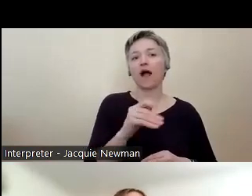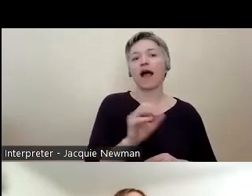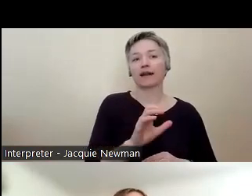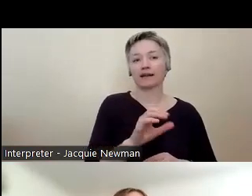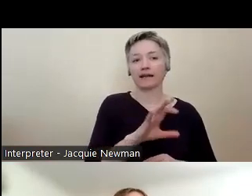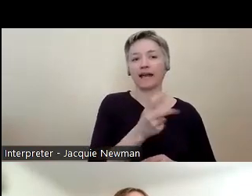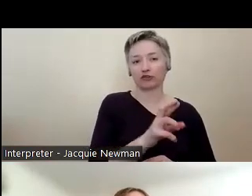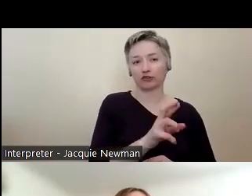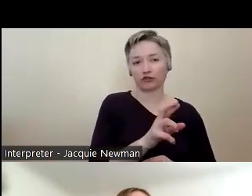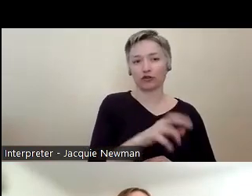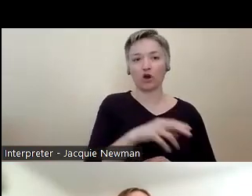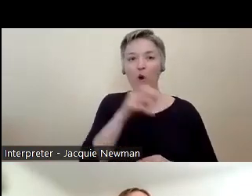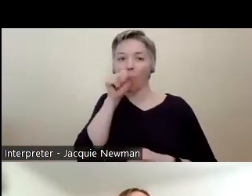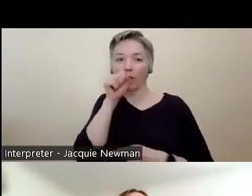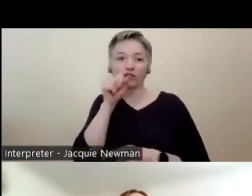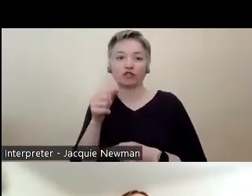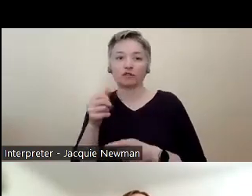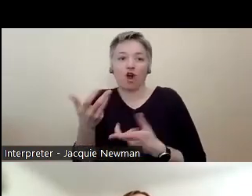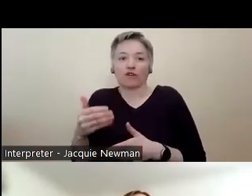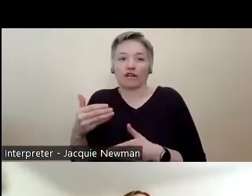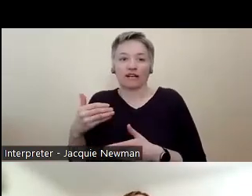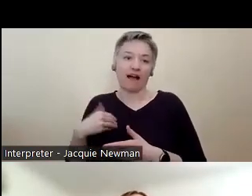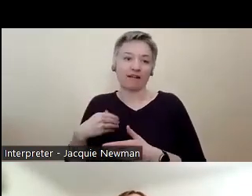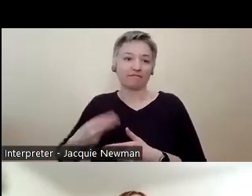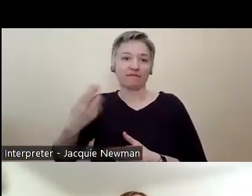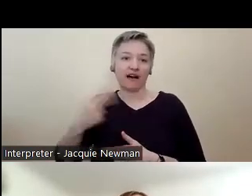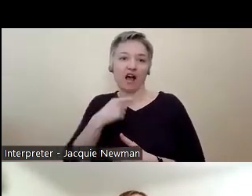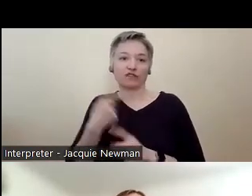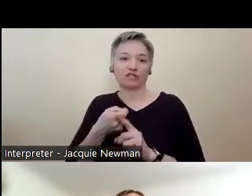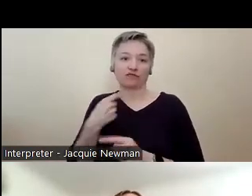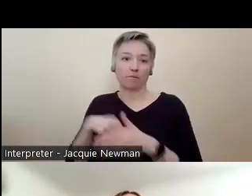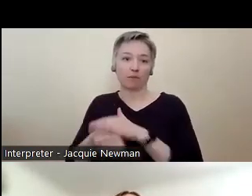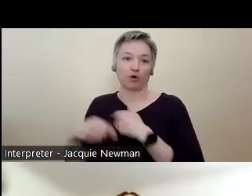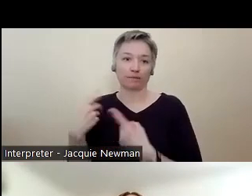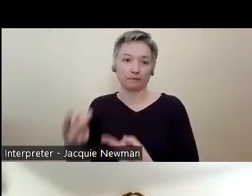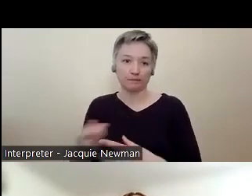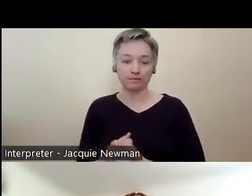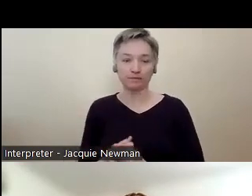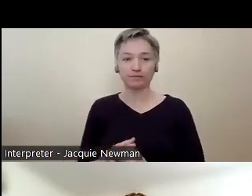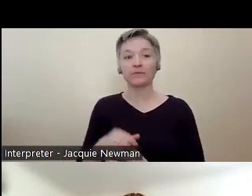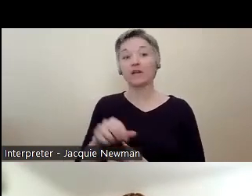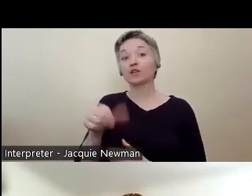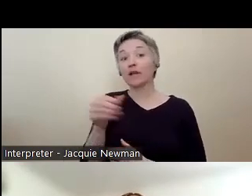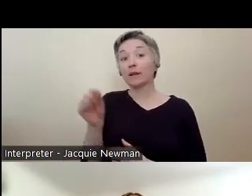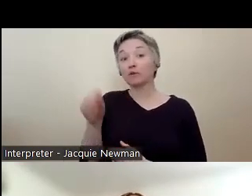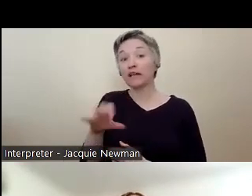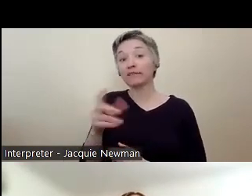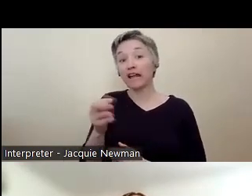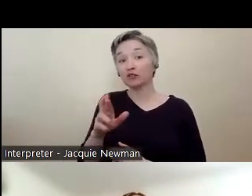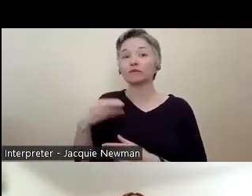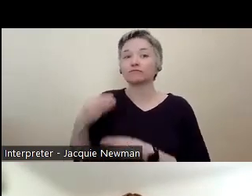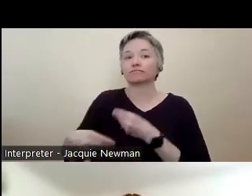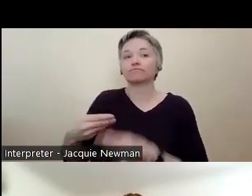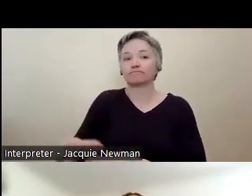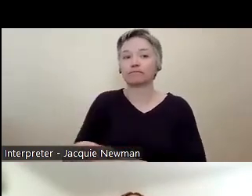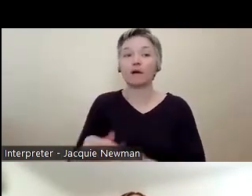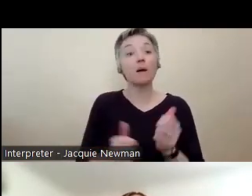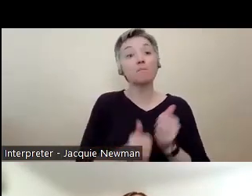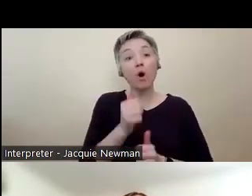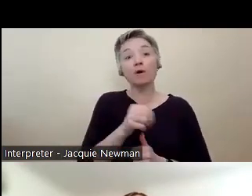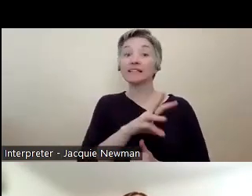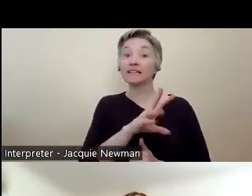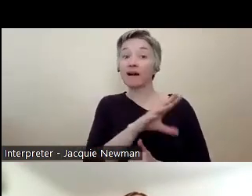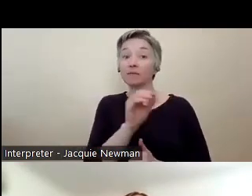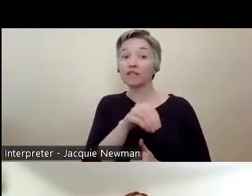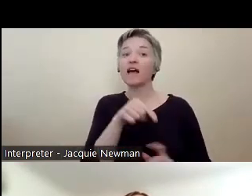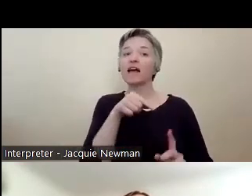risk to develop cancer. So again, 10% of cancers are hereditary. Most, about 65%, are sporadic, meaning they